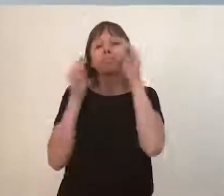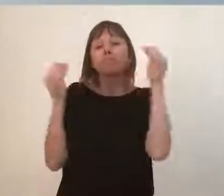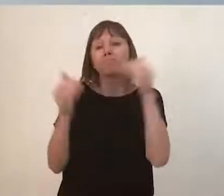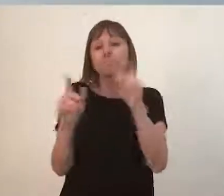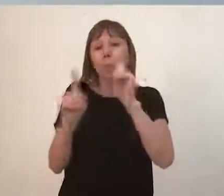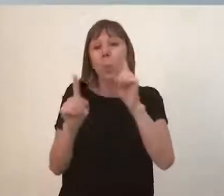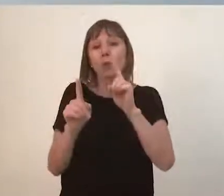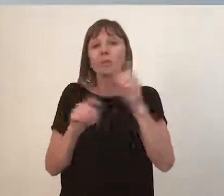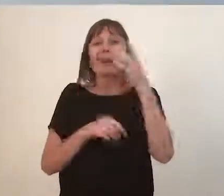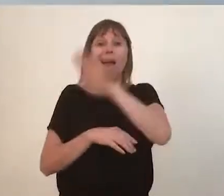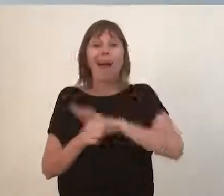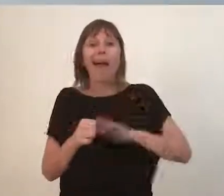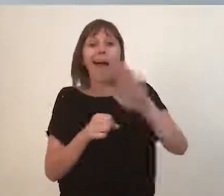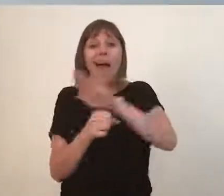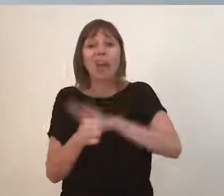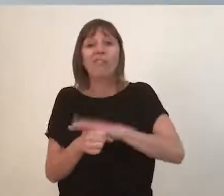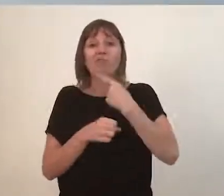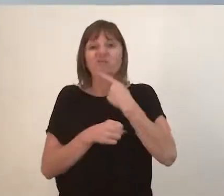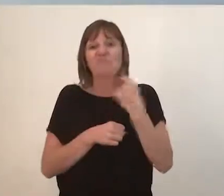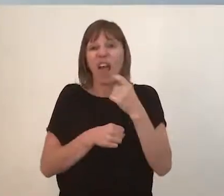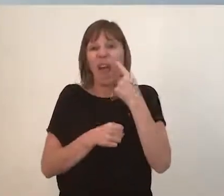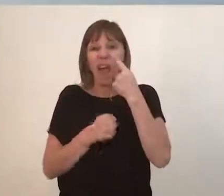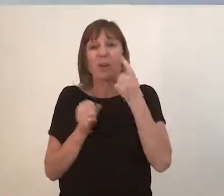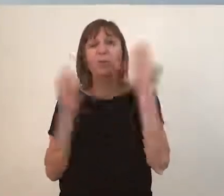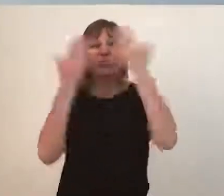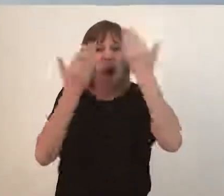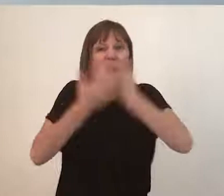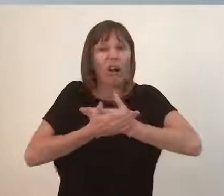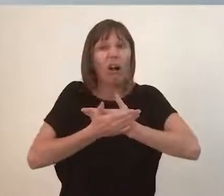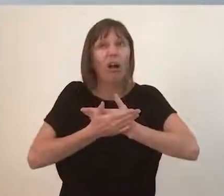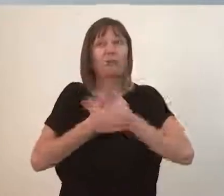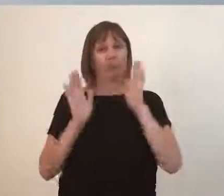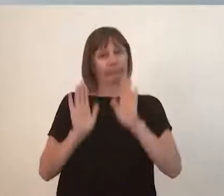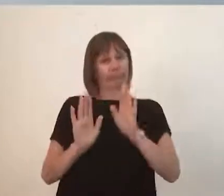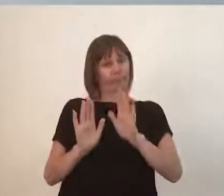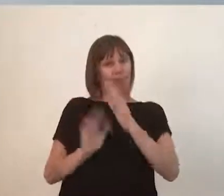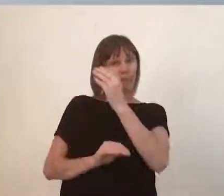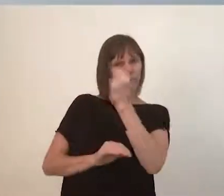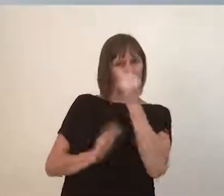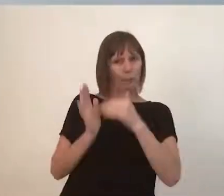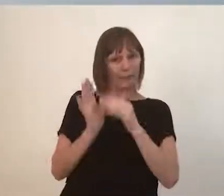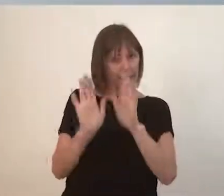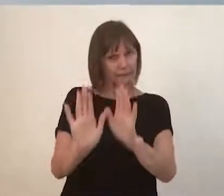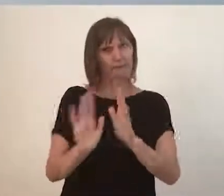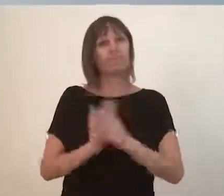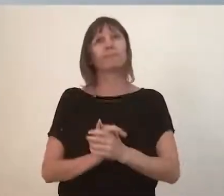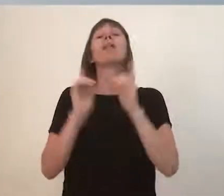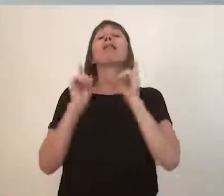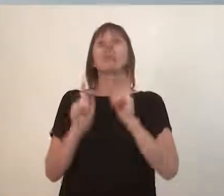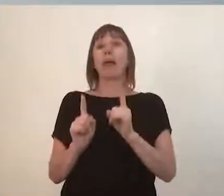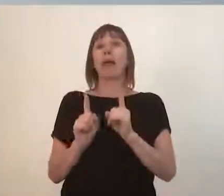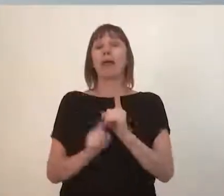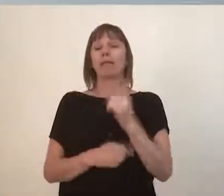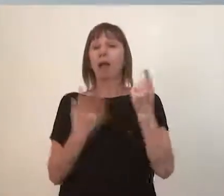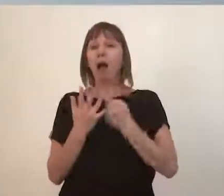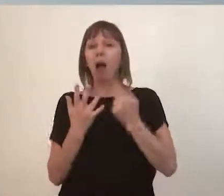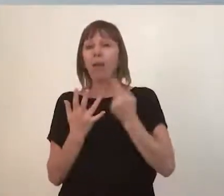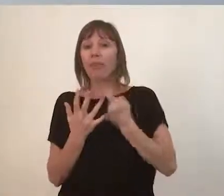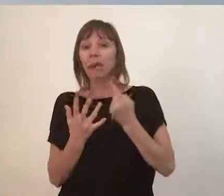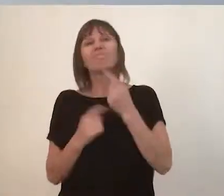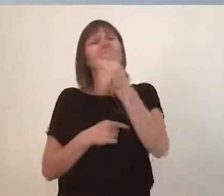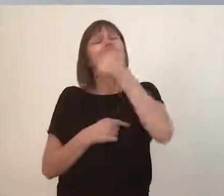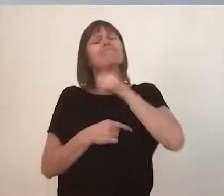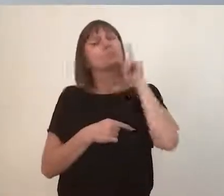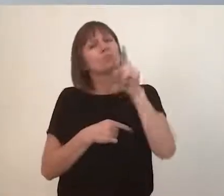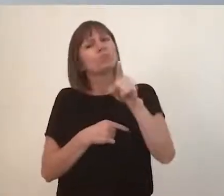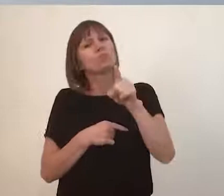it, concealer. I just concentrate the product on the area where it's, you know, a bit darker. I let that sit in for a bit as well.